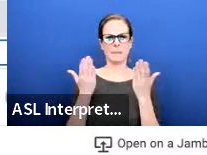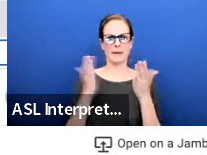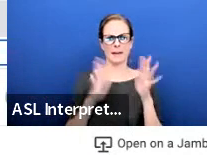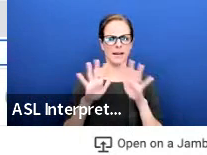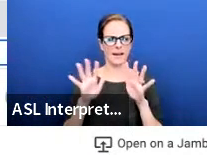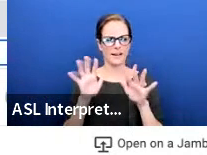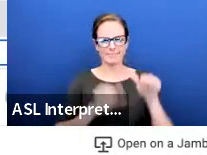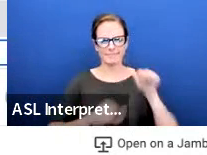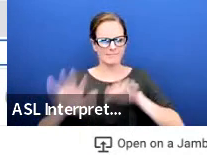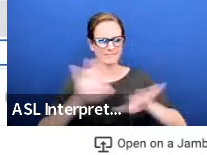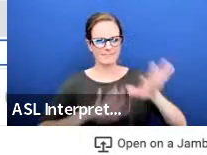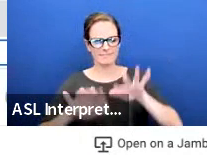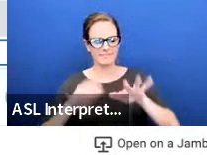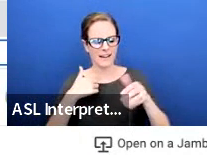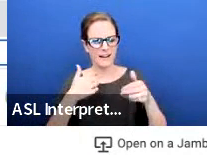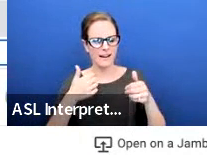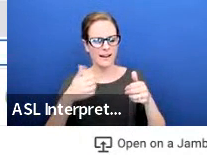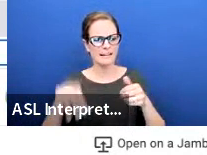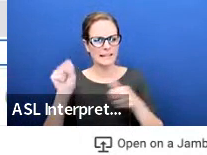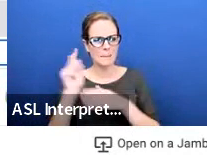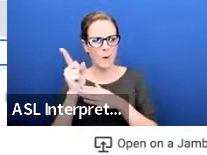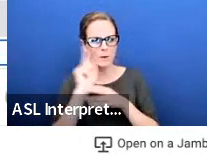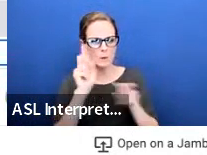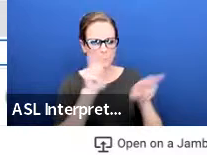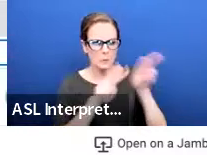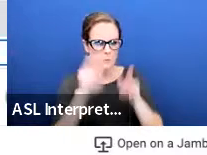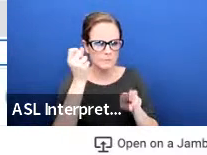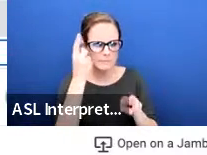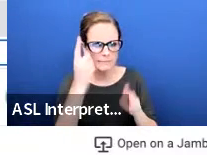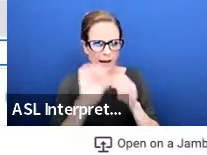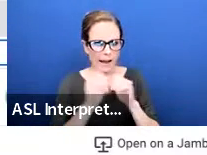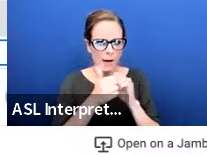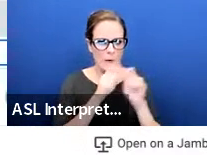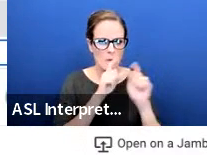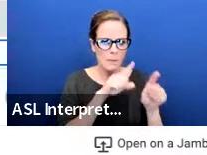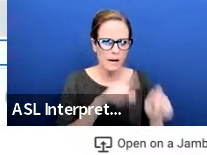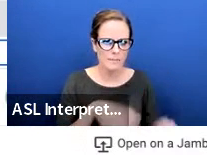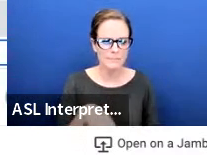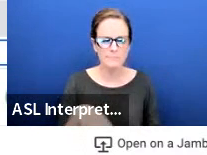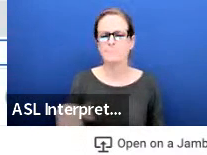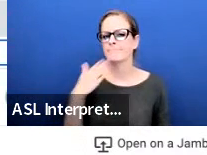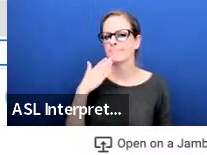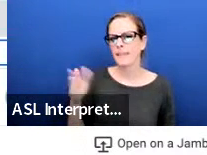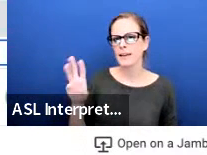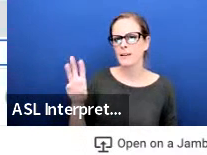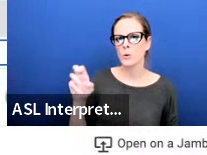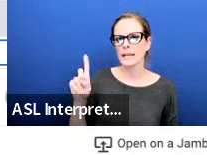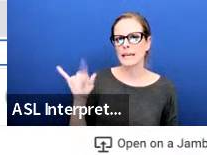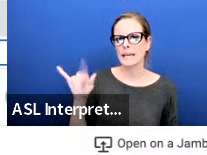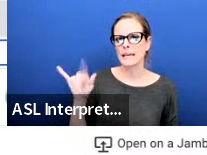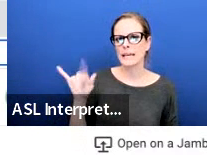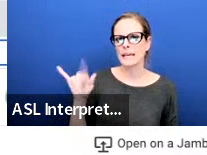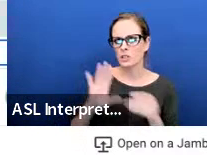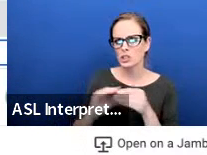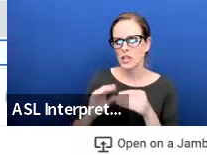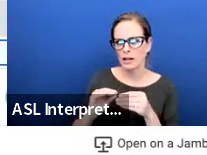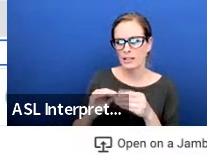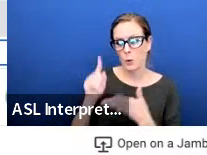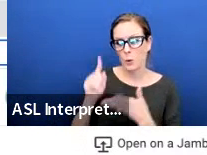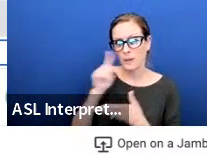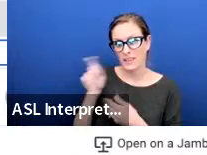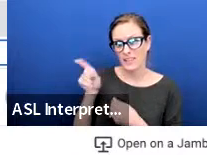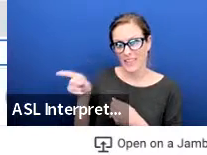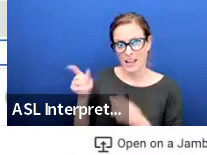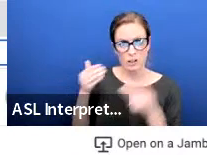time. Mm-hmm. Thank you, Wendy, for sharing. So given what Wendy has shared, should we start